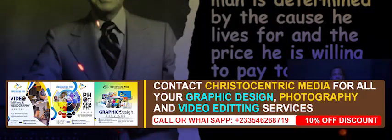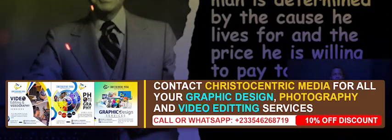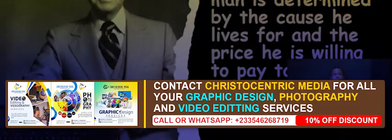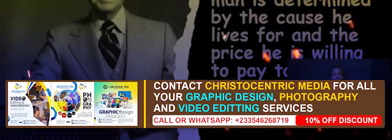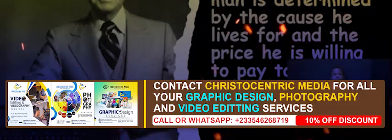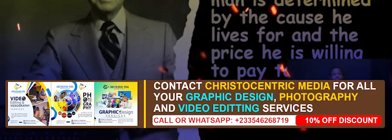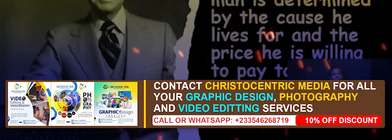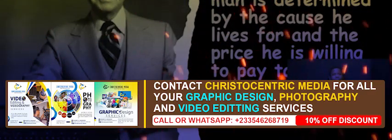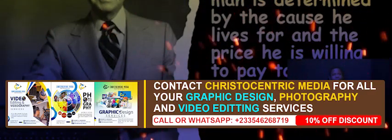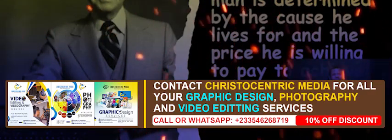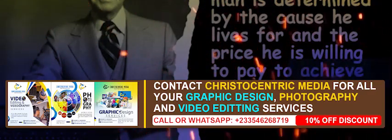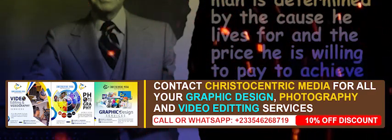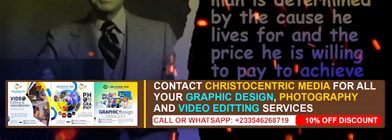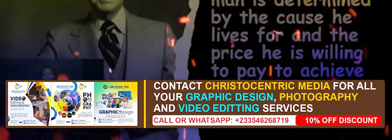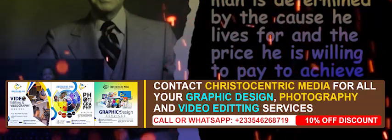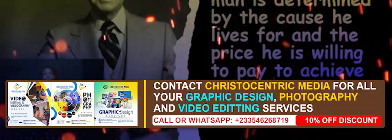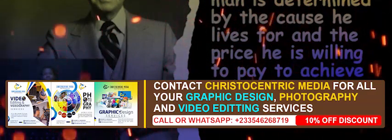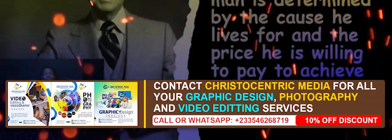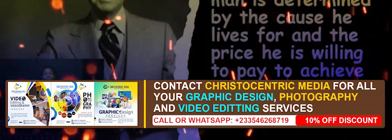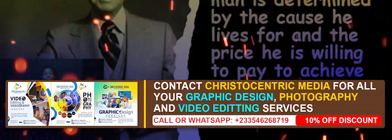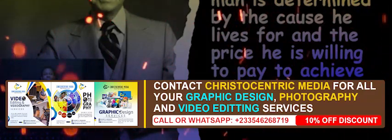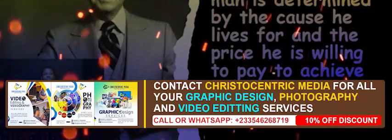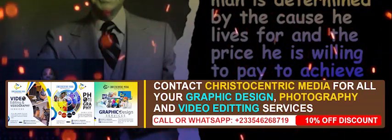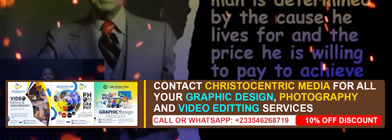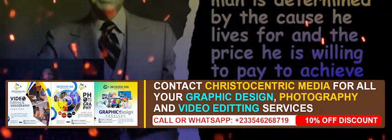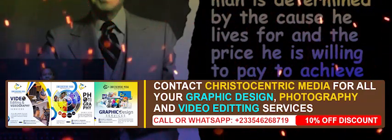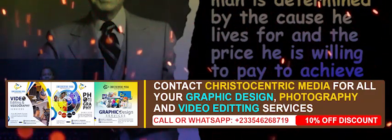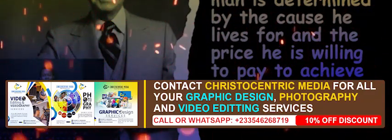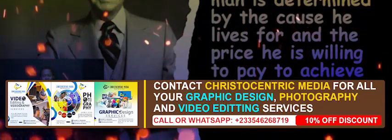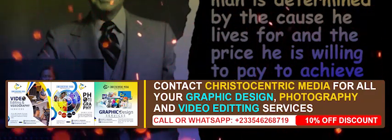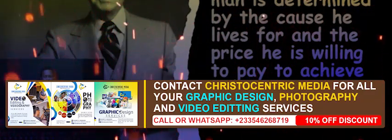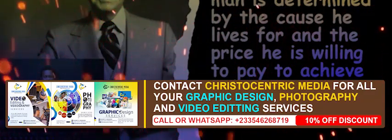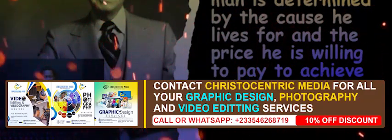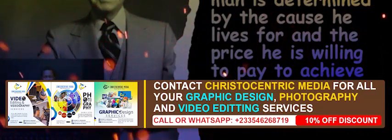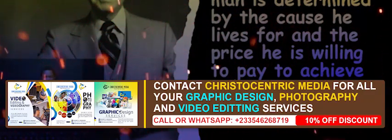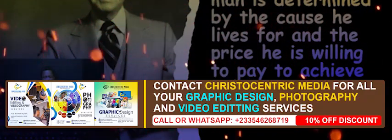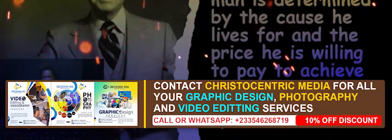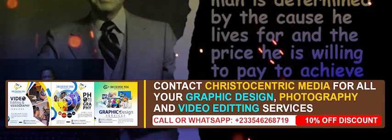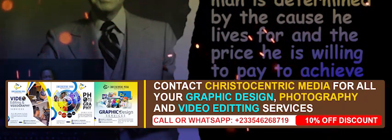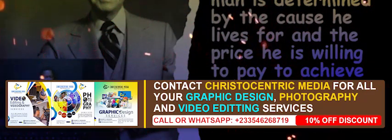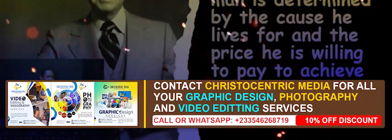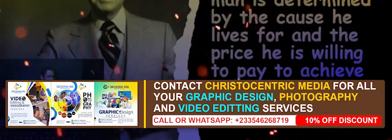But there is a name